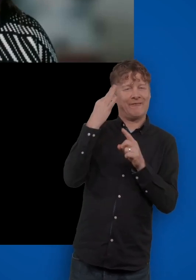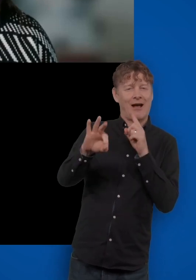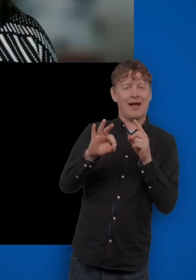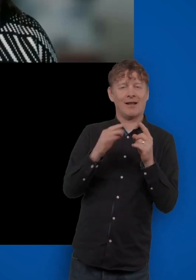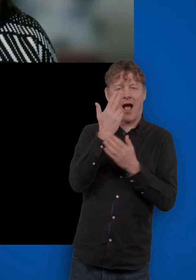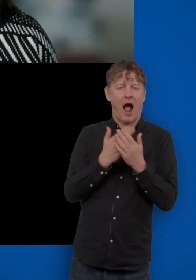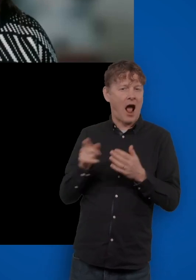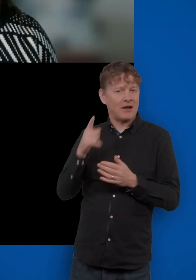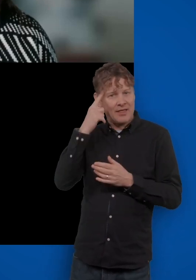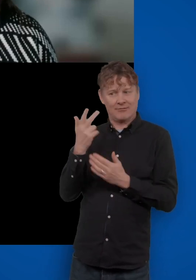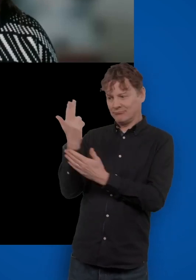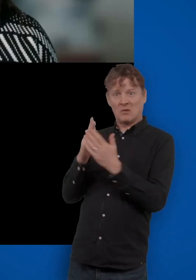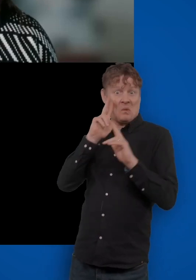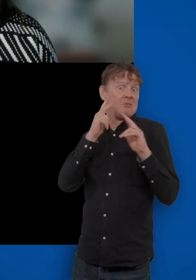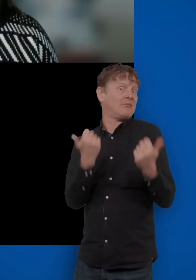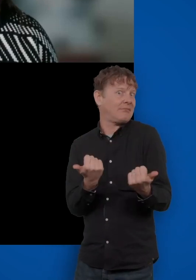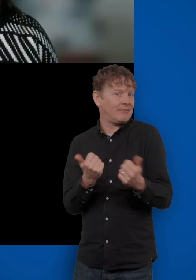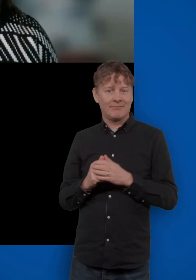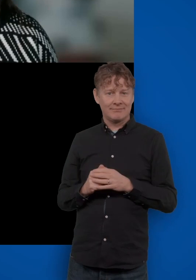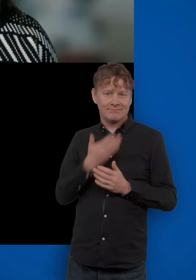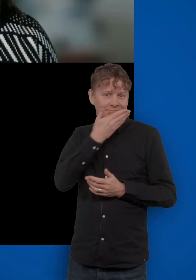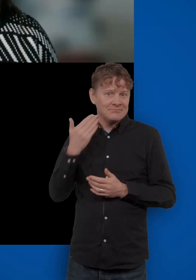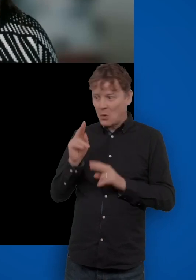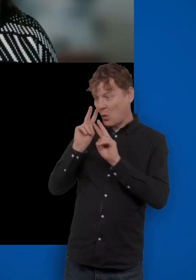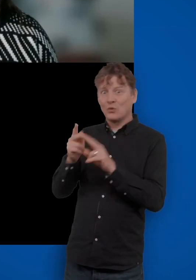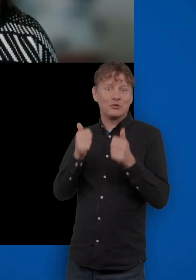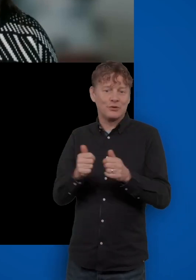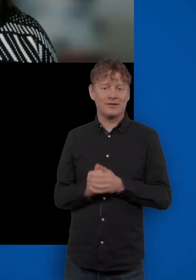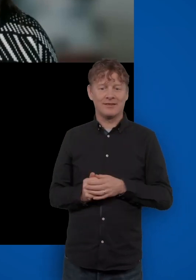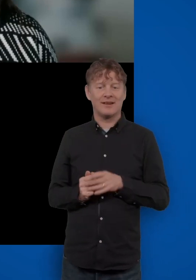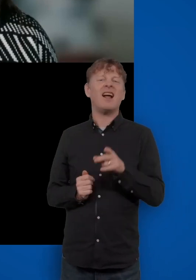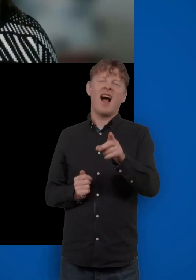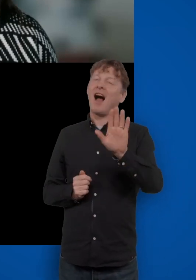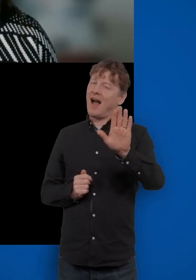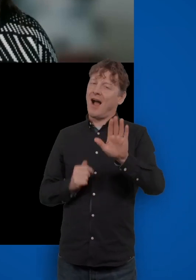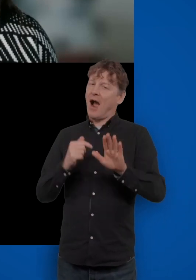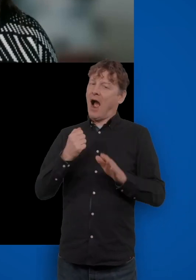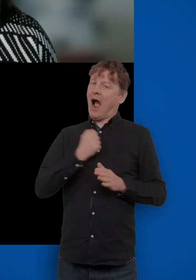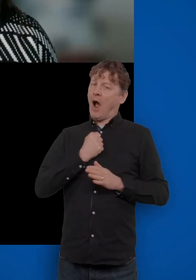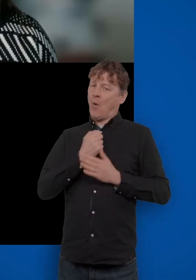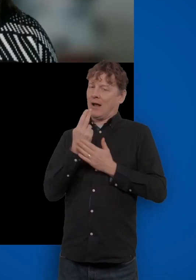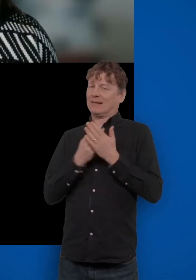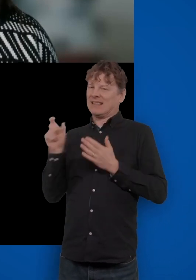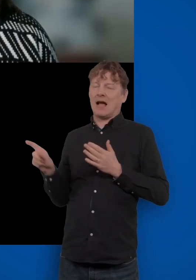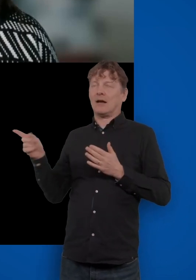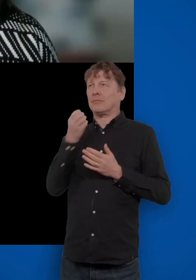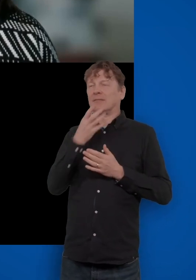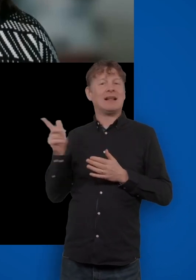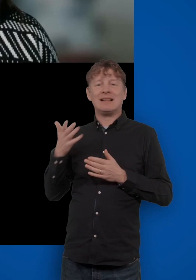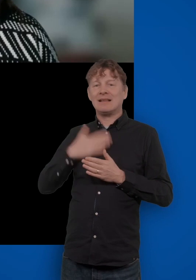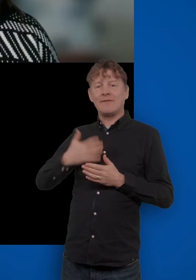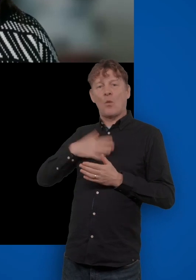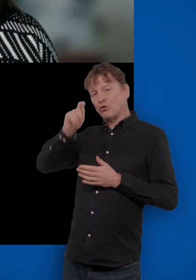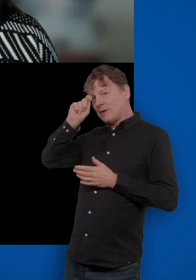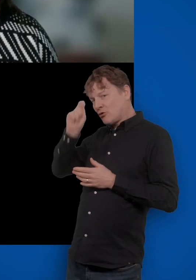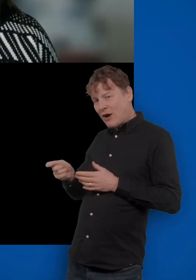and I think it looks fantastic, which it matters to me, even if it's luckily, we have a fantastic designer who never wants to be